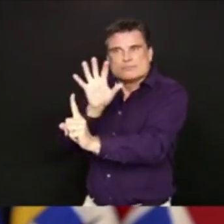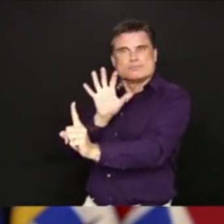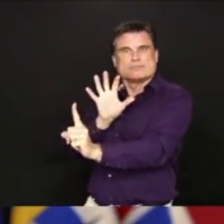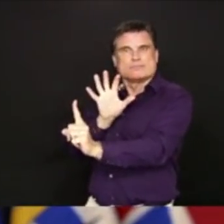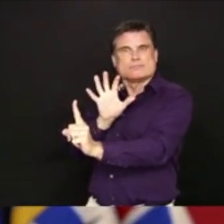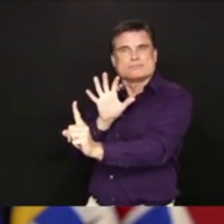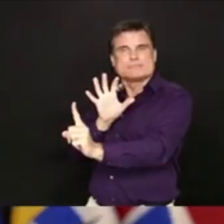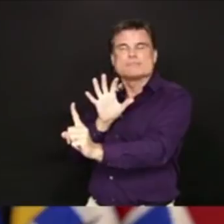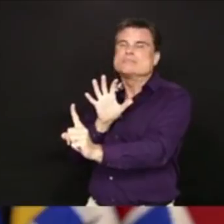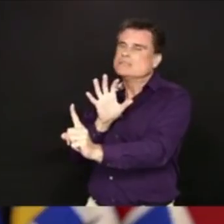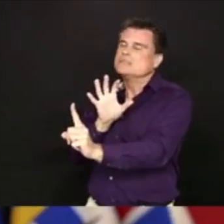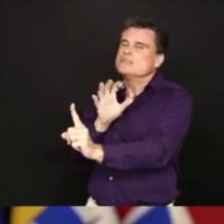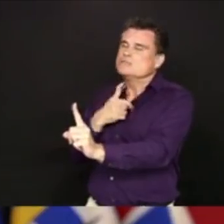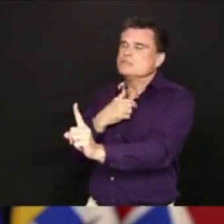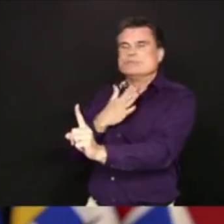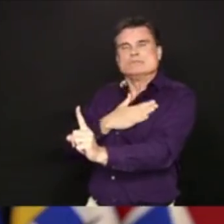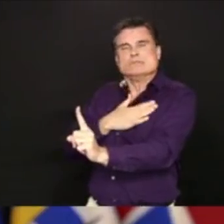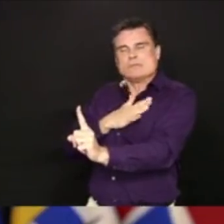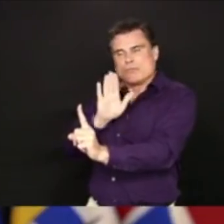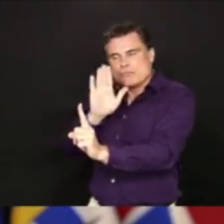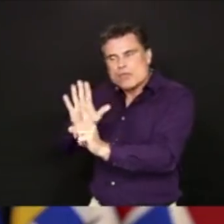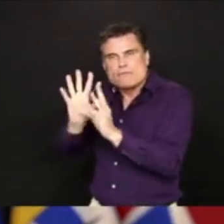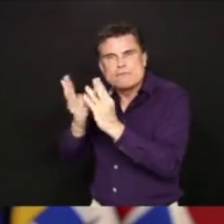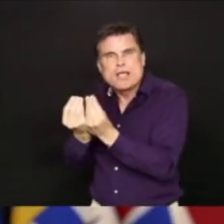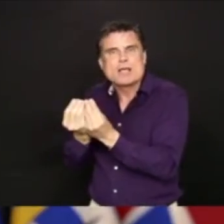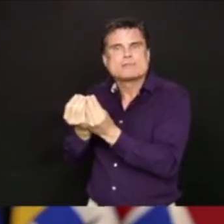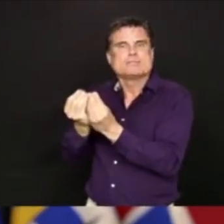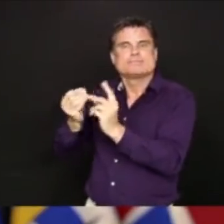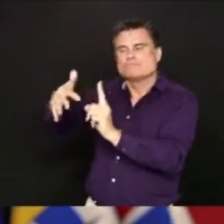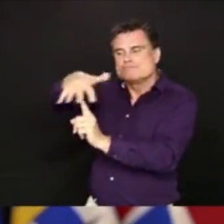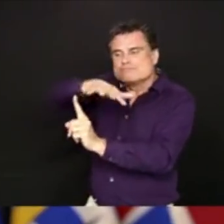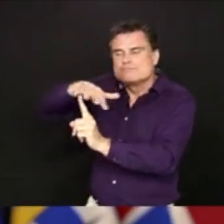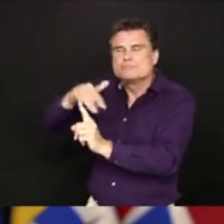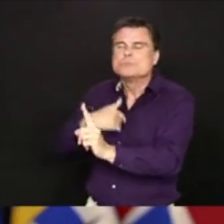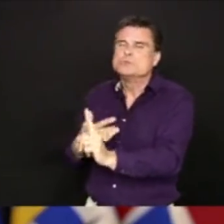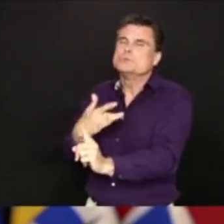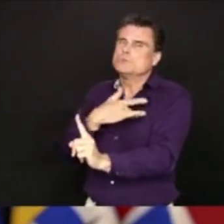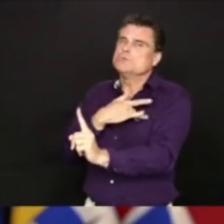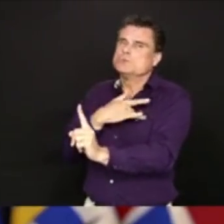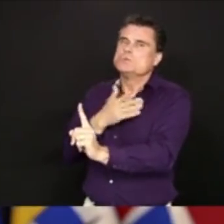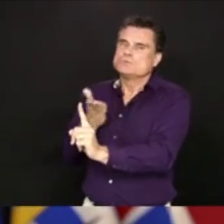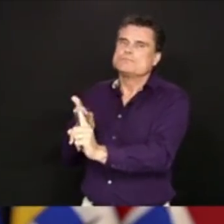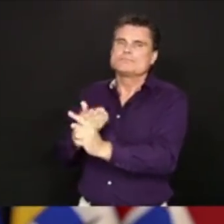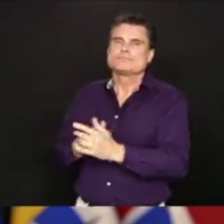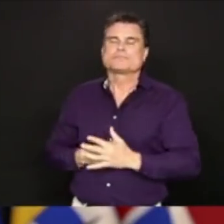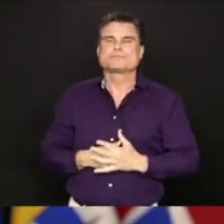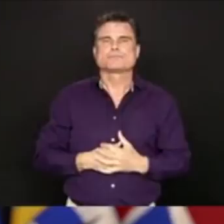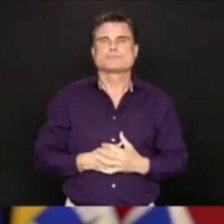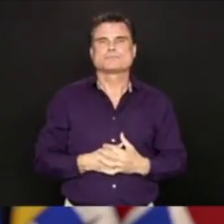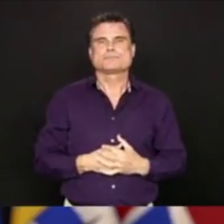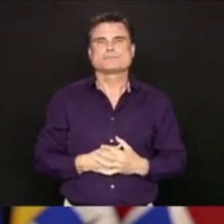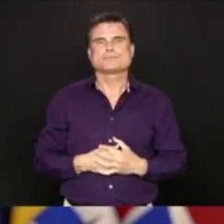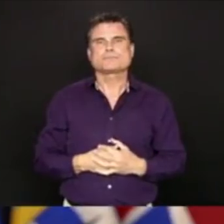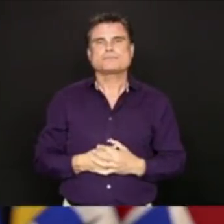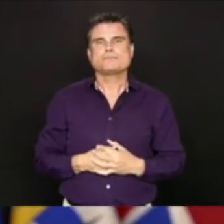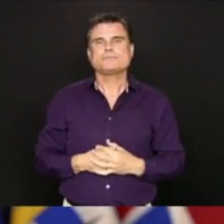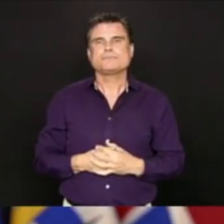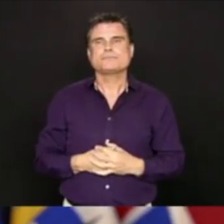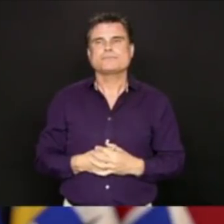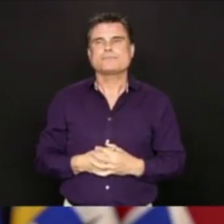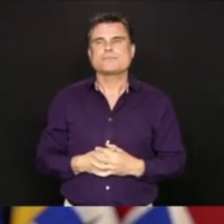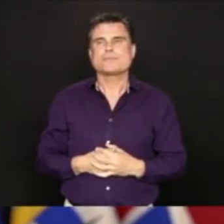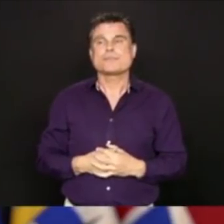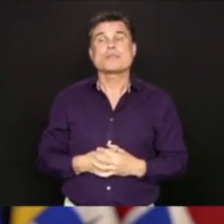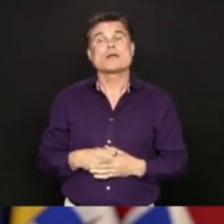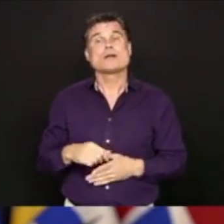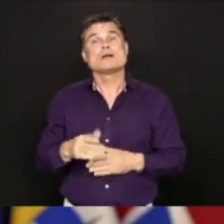As we continue to move forward in our COVID-19 response, it's important that we don't leave anyone behind,